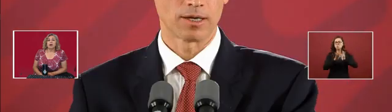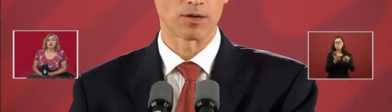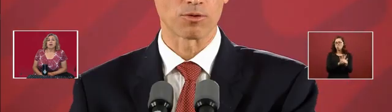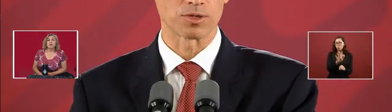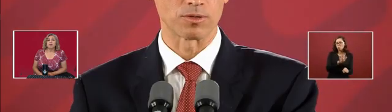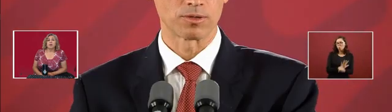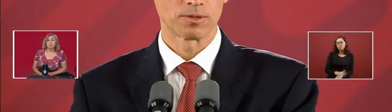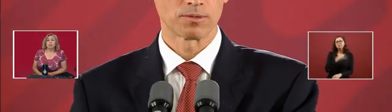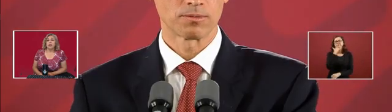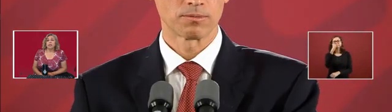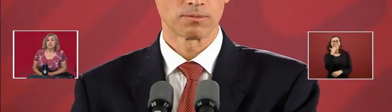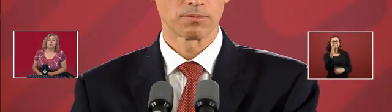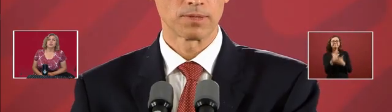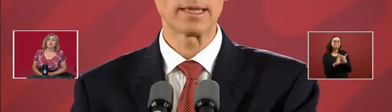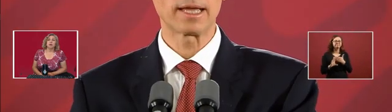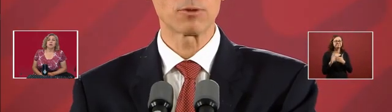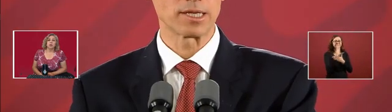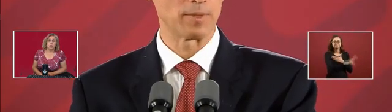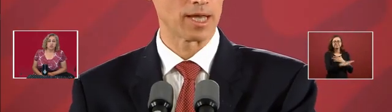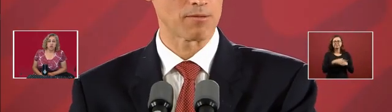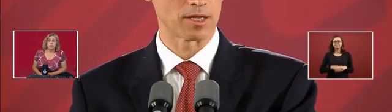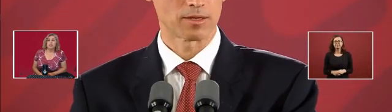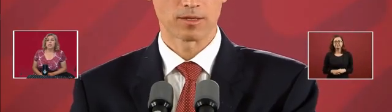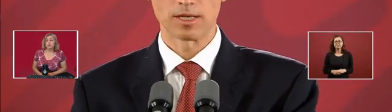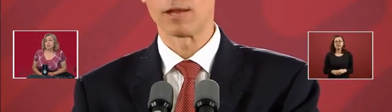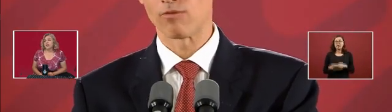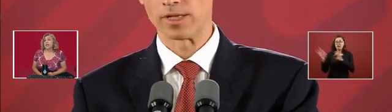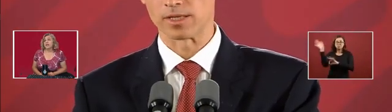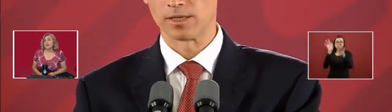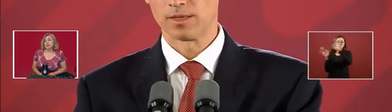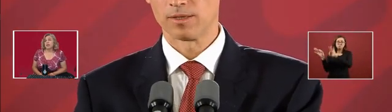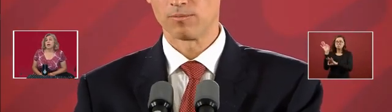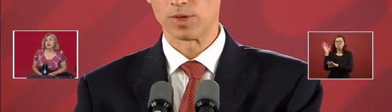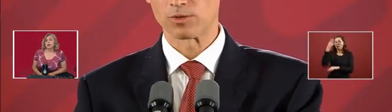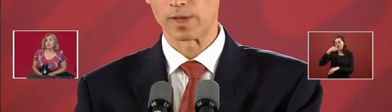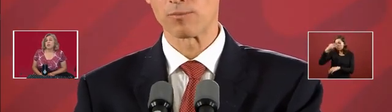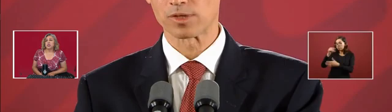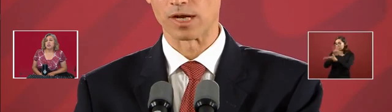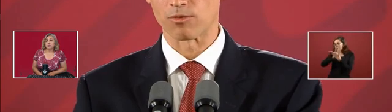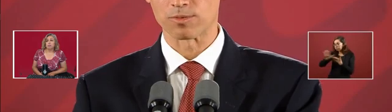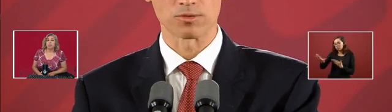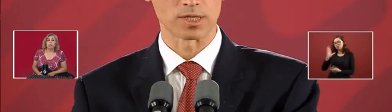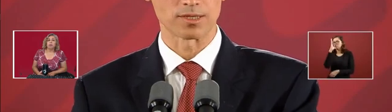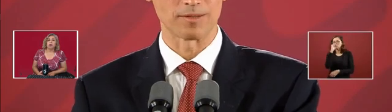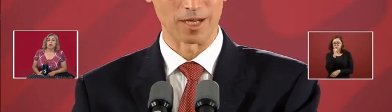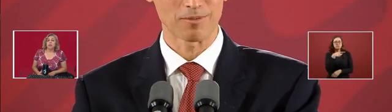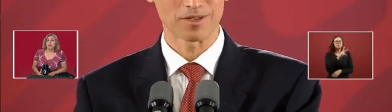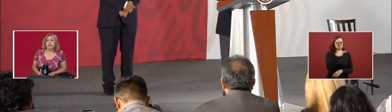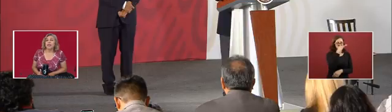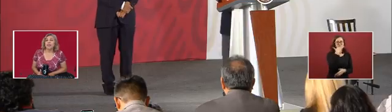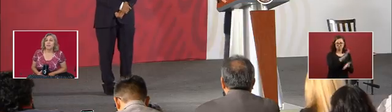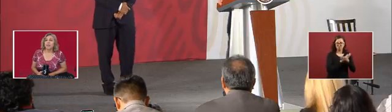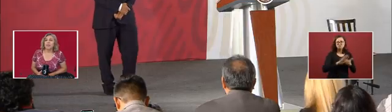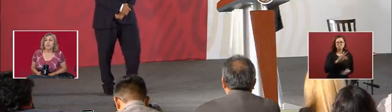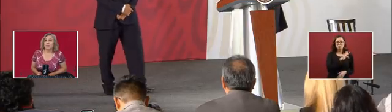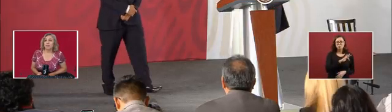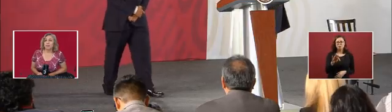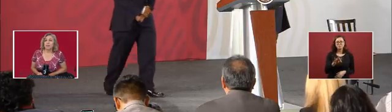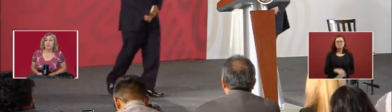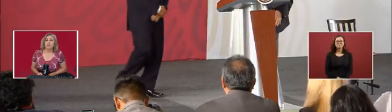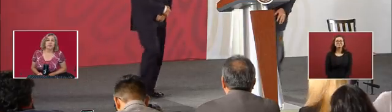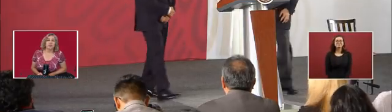there's you can audit it. And in the past, in the federal government and state governments,